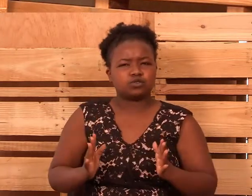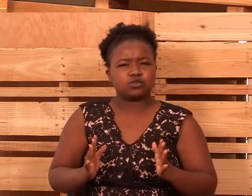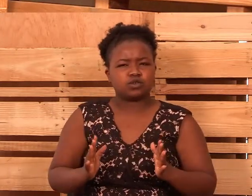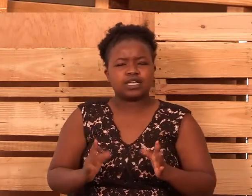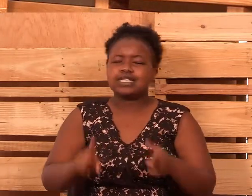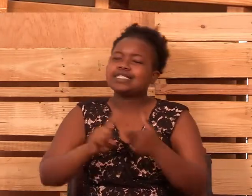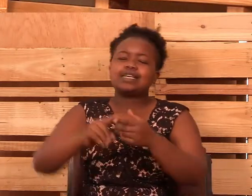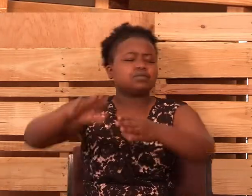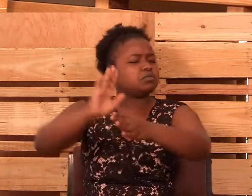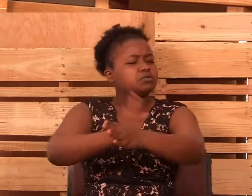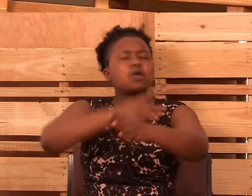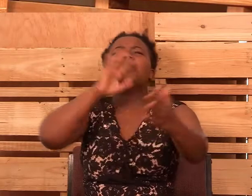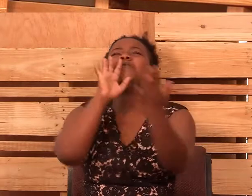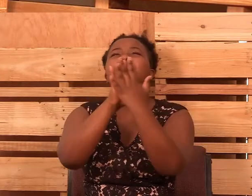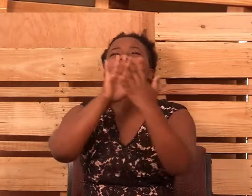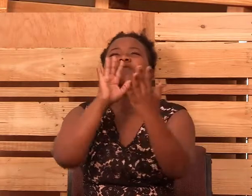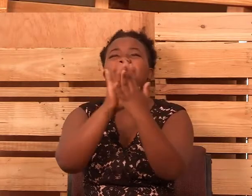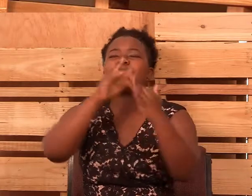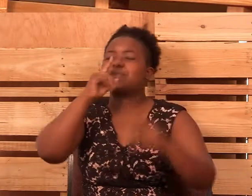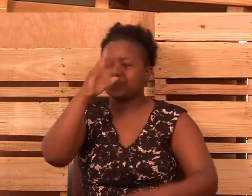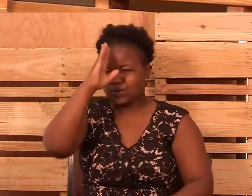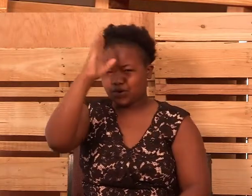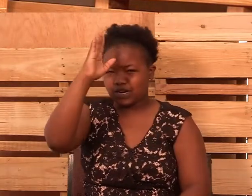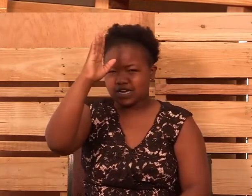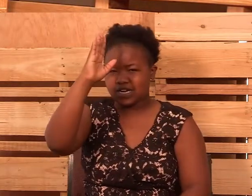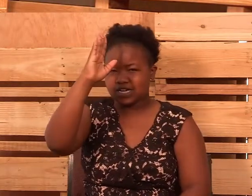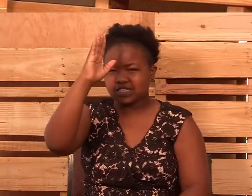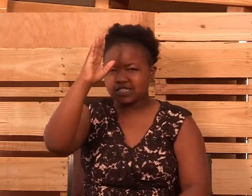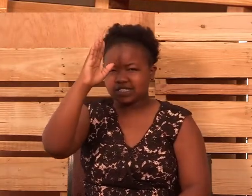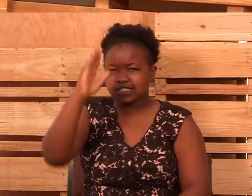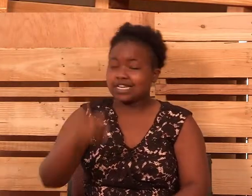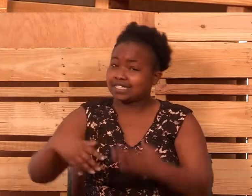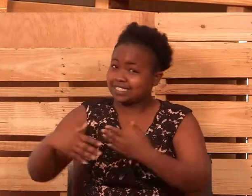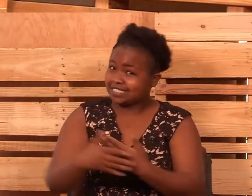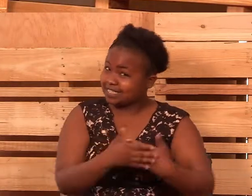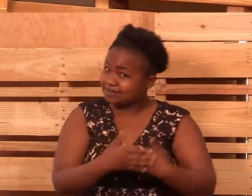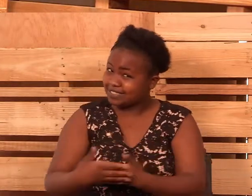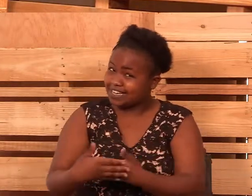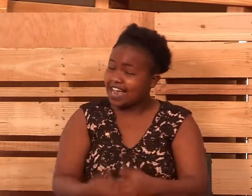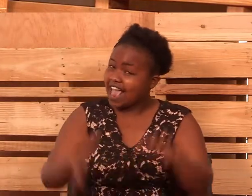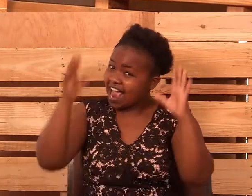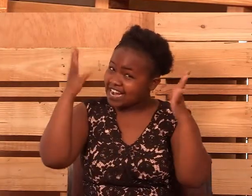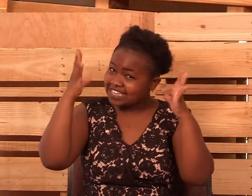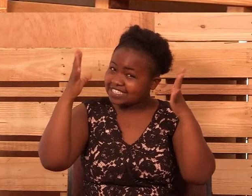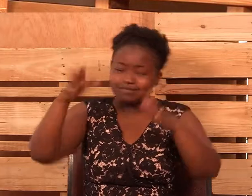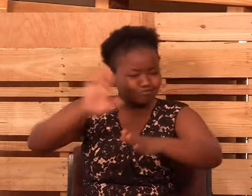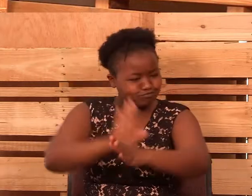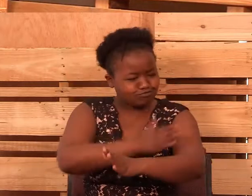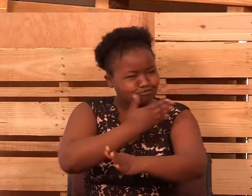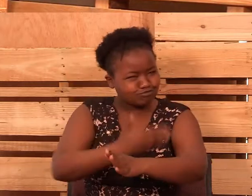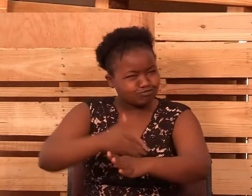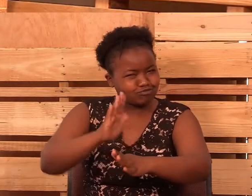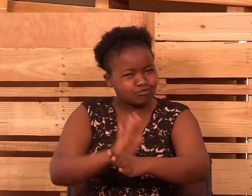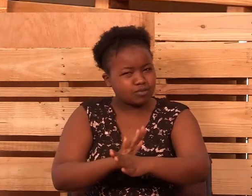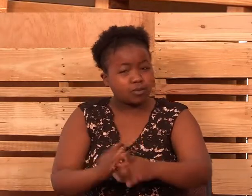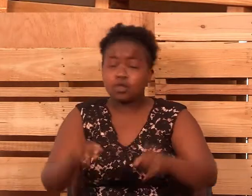even to sing praises to God, sing Christmas songs. You can even sing Christmas songs to your parents, sing Christmas songs to